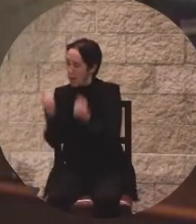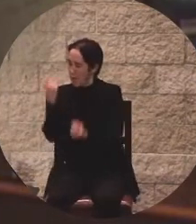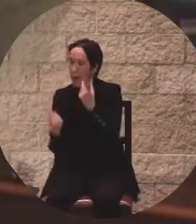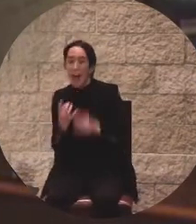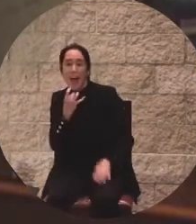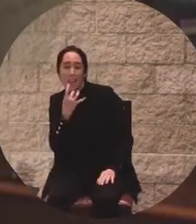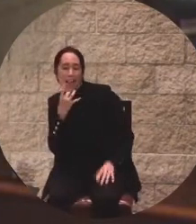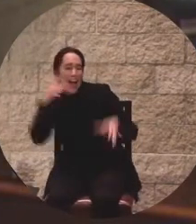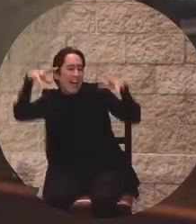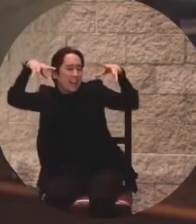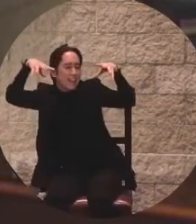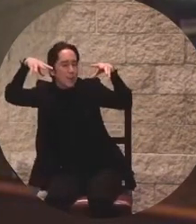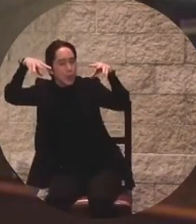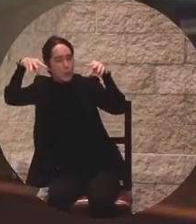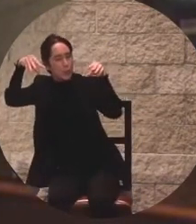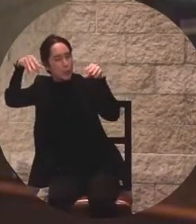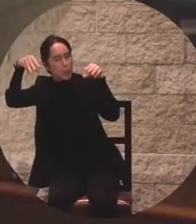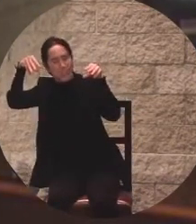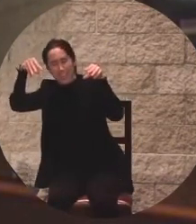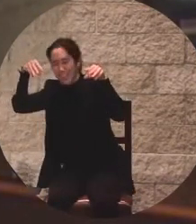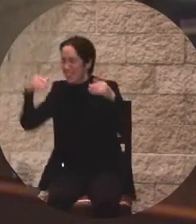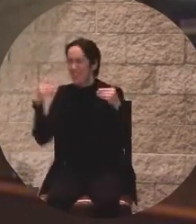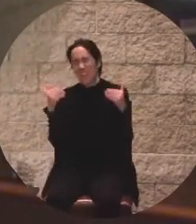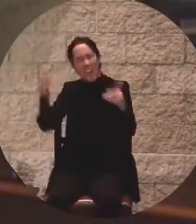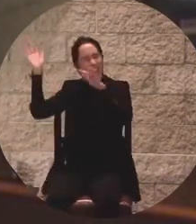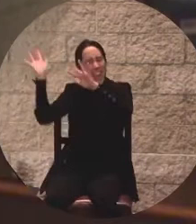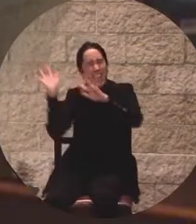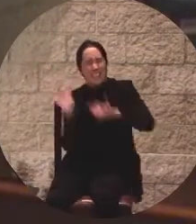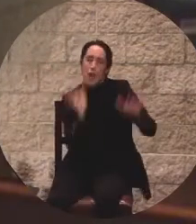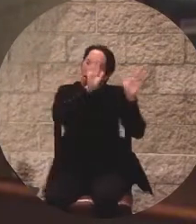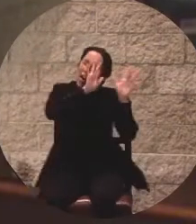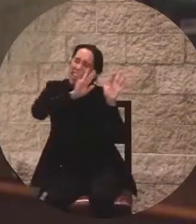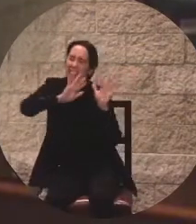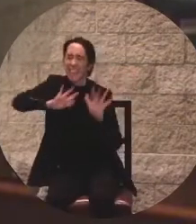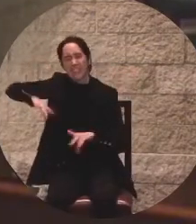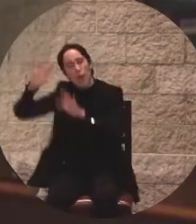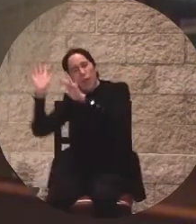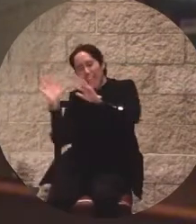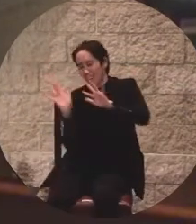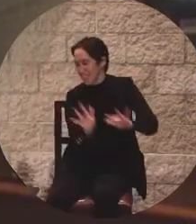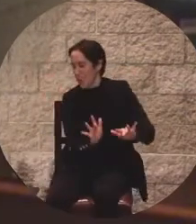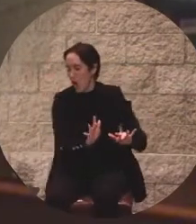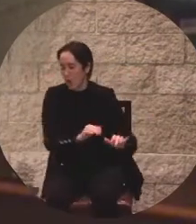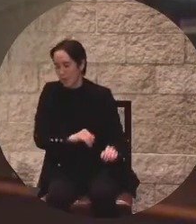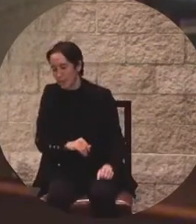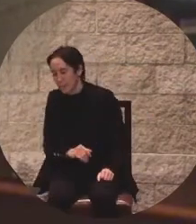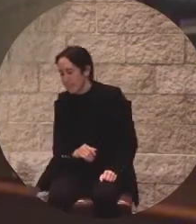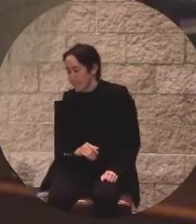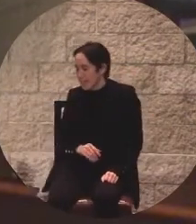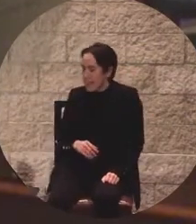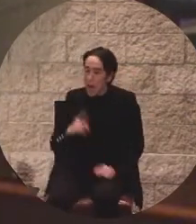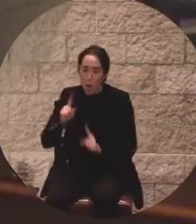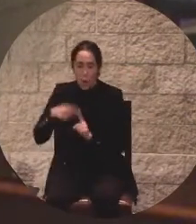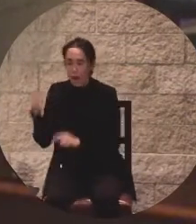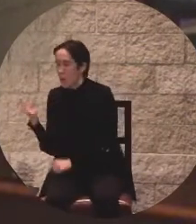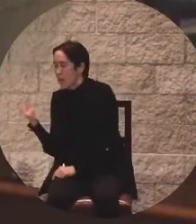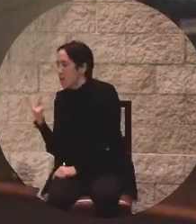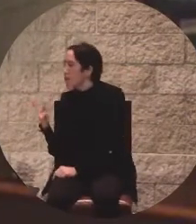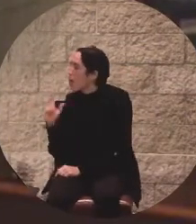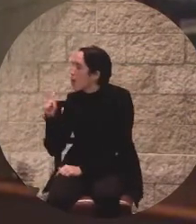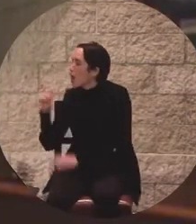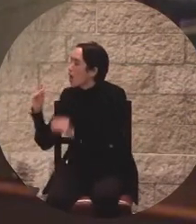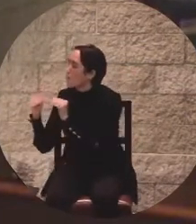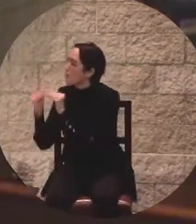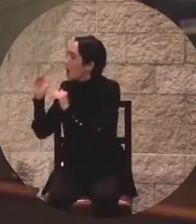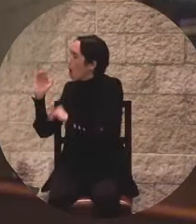Papa. Lights aren't too way down low. Let it snow, let it snow, let it snow. But when we finally kiss